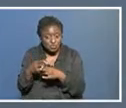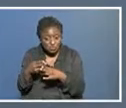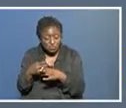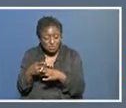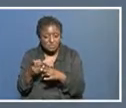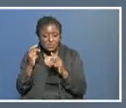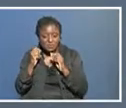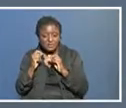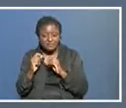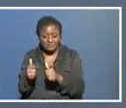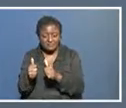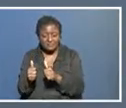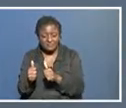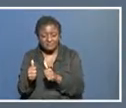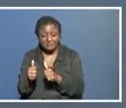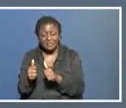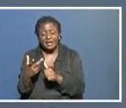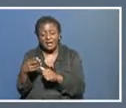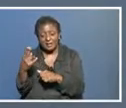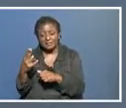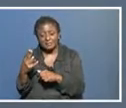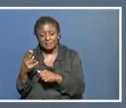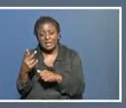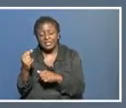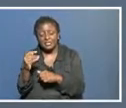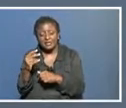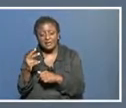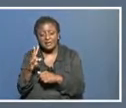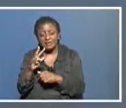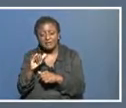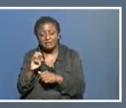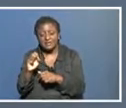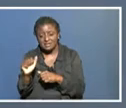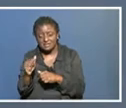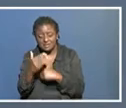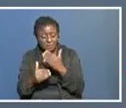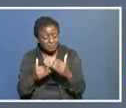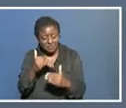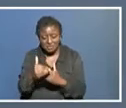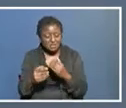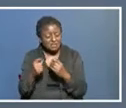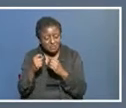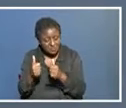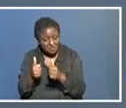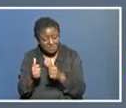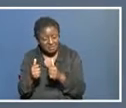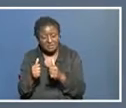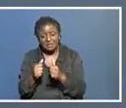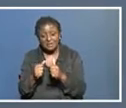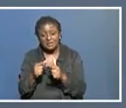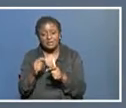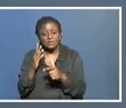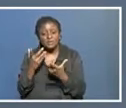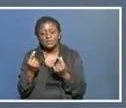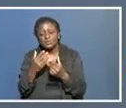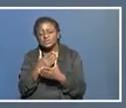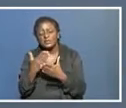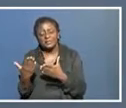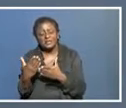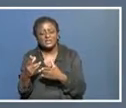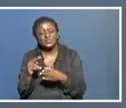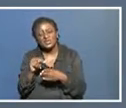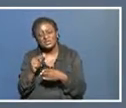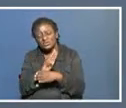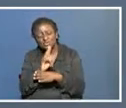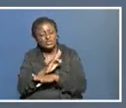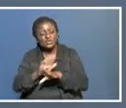expedite their visa adjudication process to get the visa out the door as quick as we can. We'll do some things that we normally don't